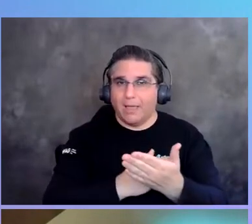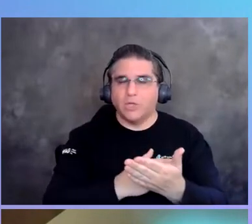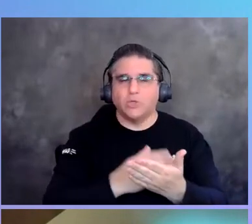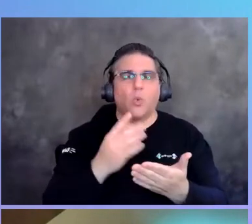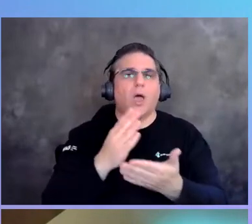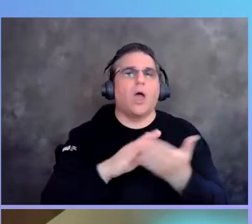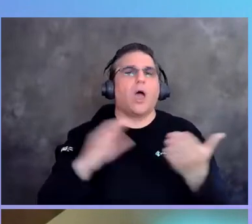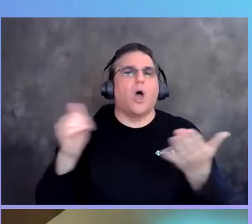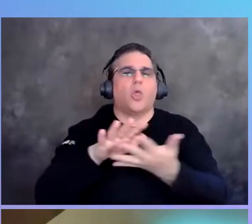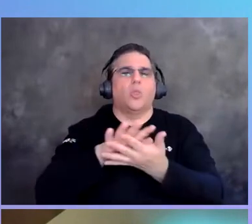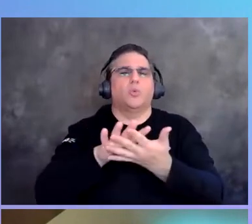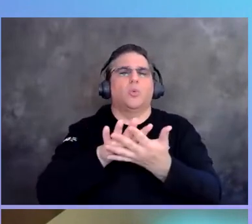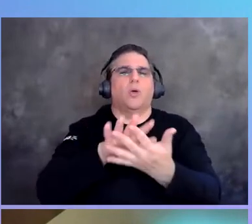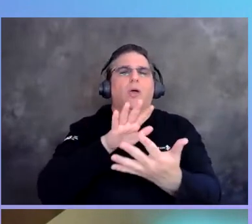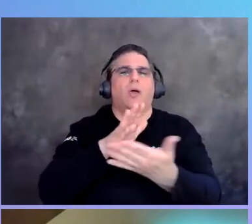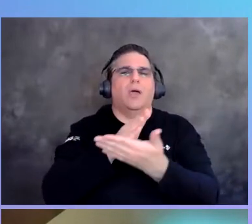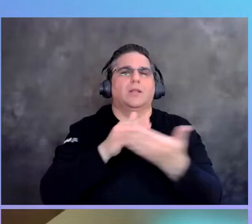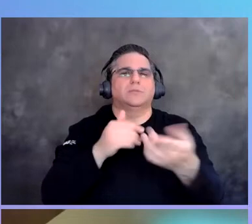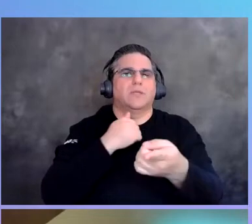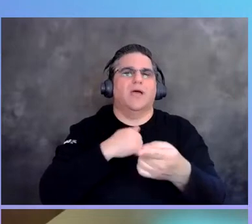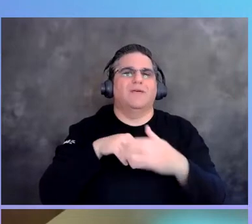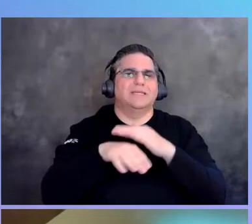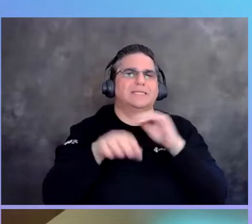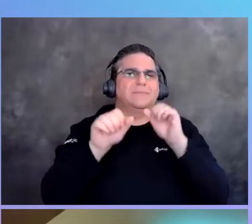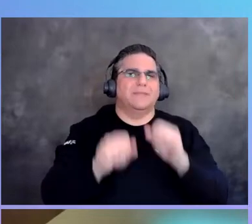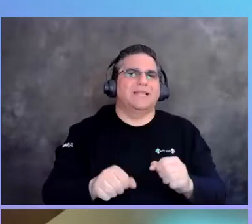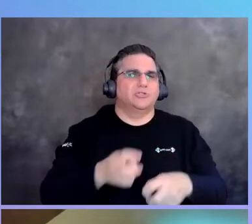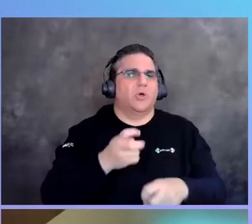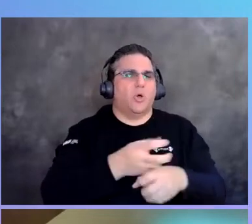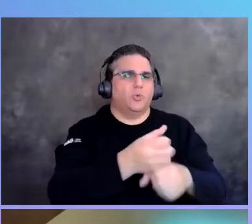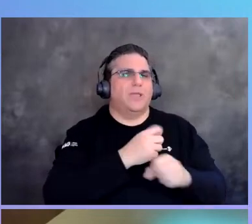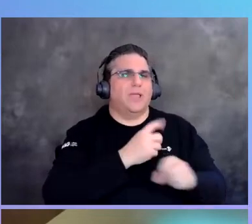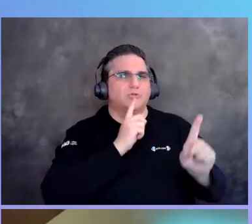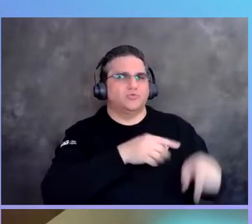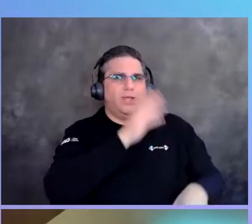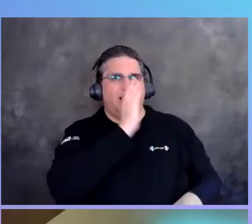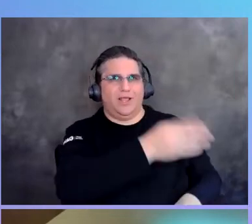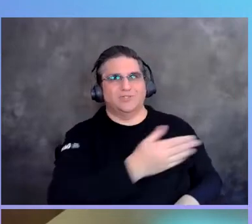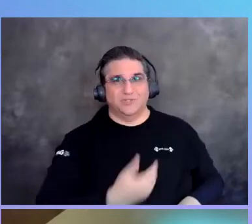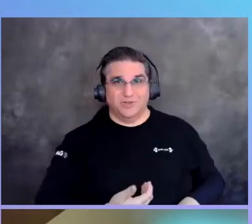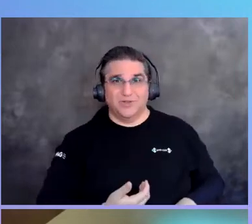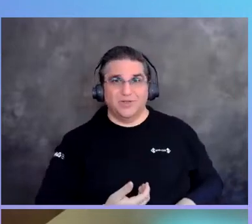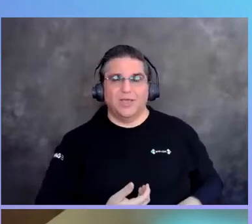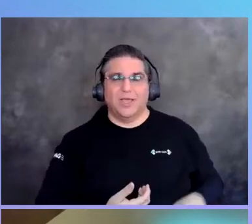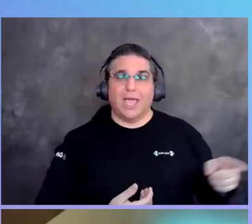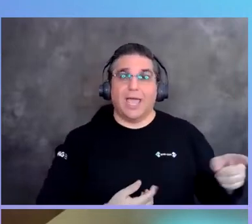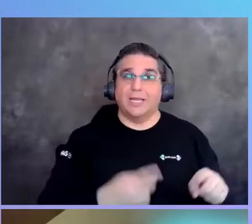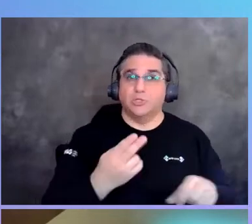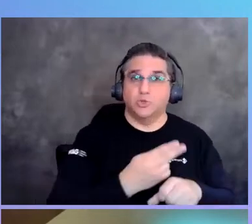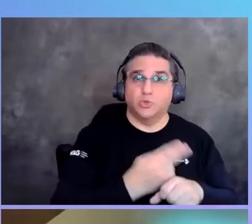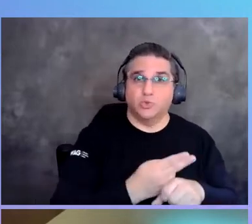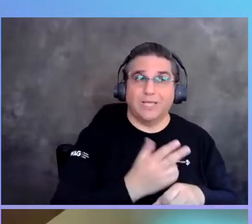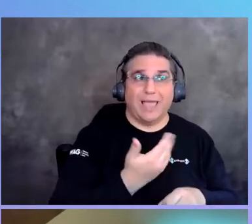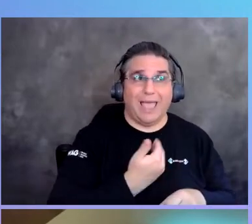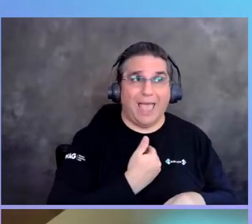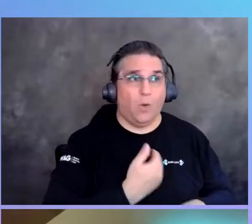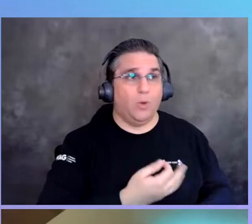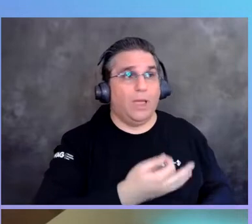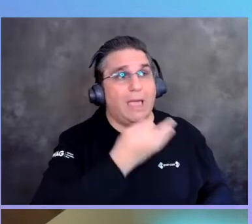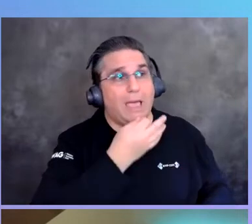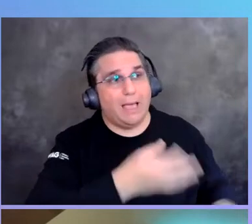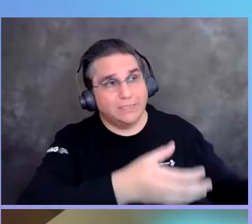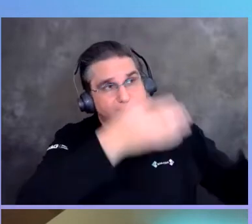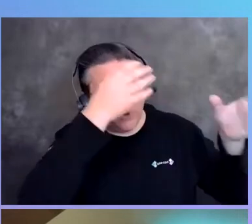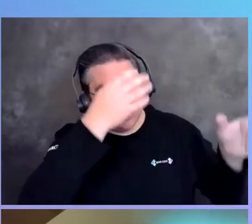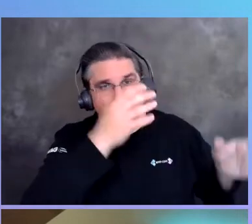might otherwise be hard to get explicit answers to. And because it's relying on information written by our own accessibility experts, we